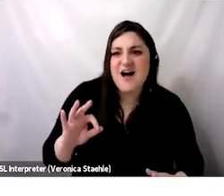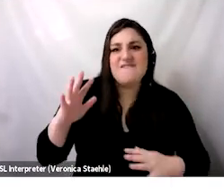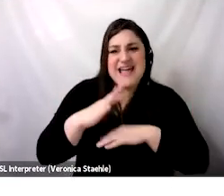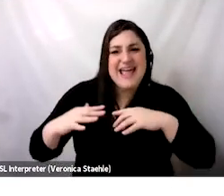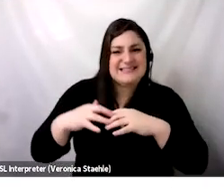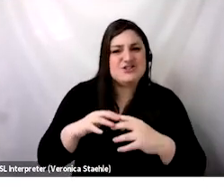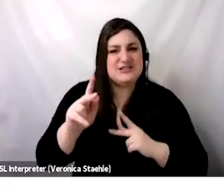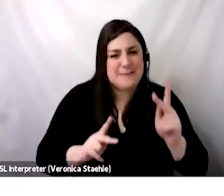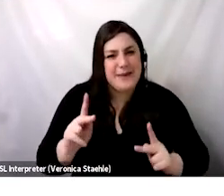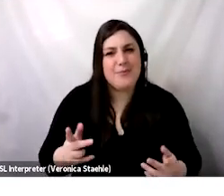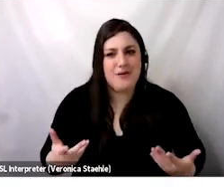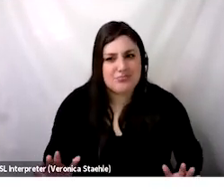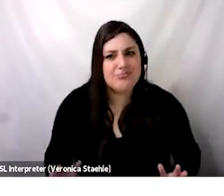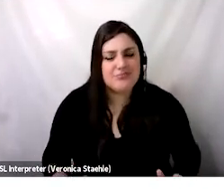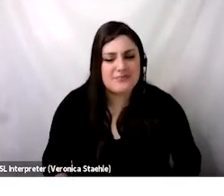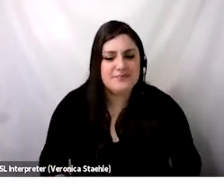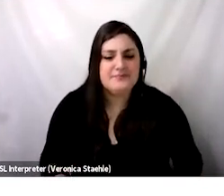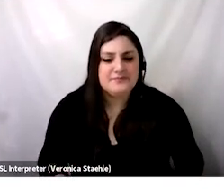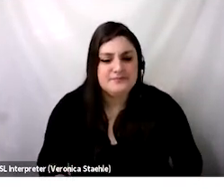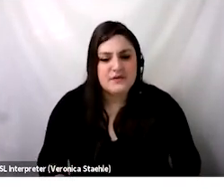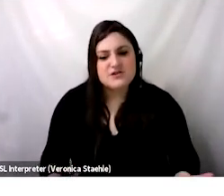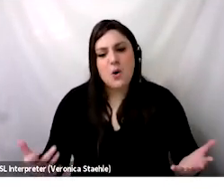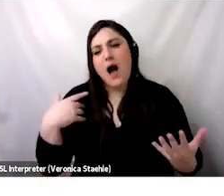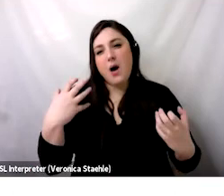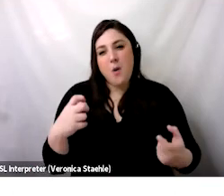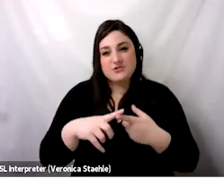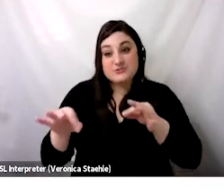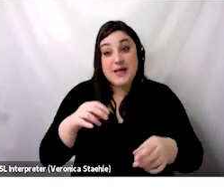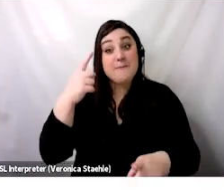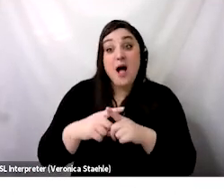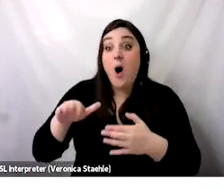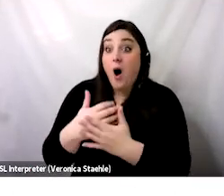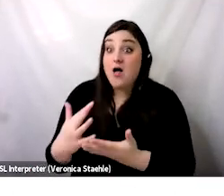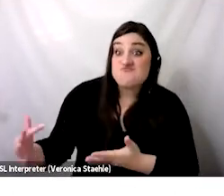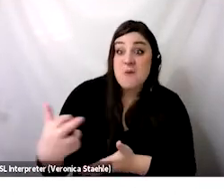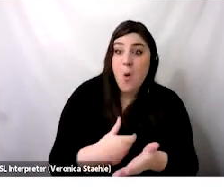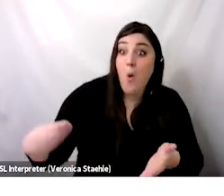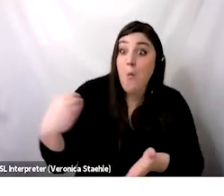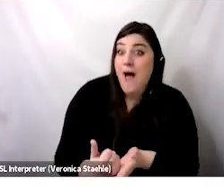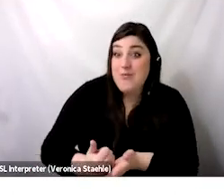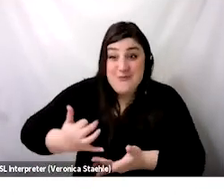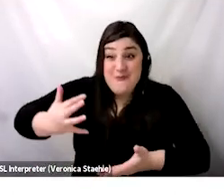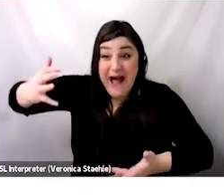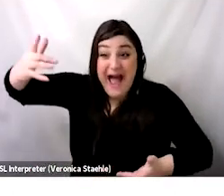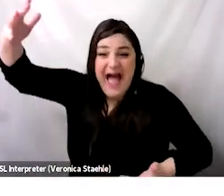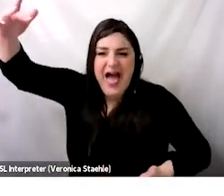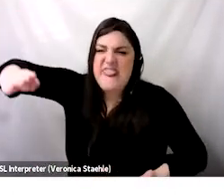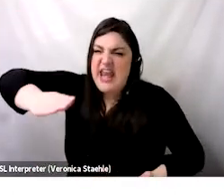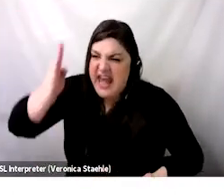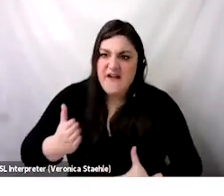wealth and inequality. And so I wanted to sort of make that statement. And then I also wanted to make the station of